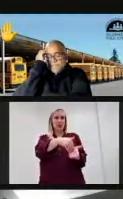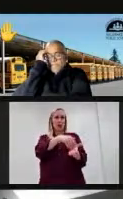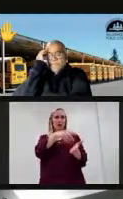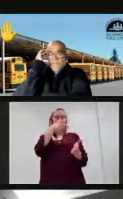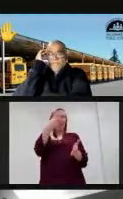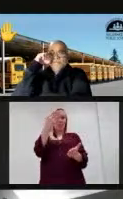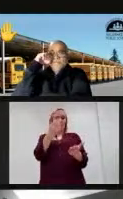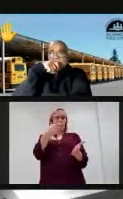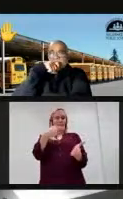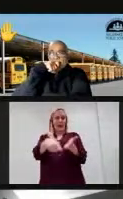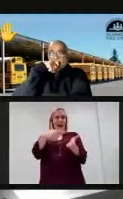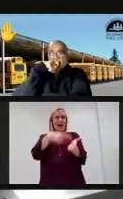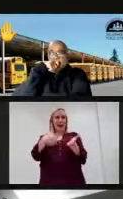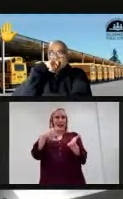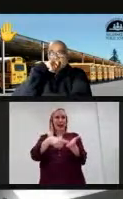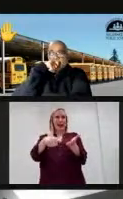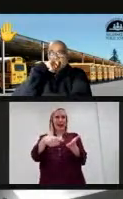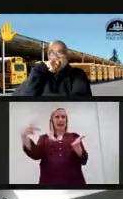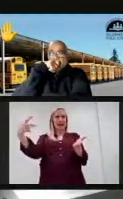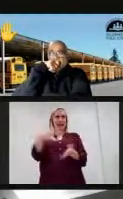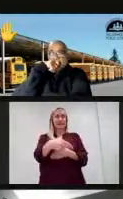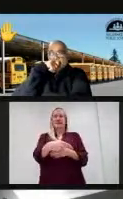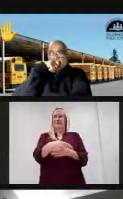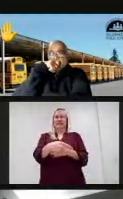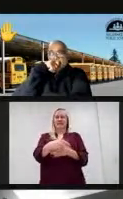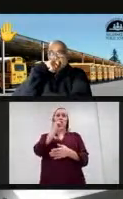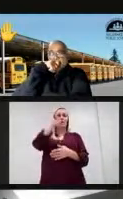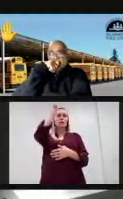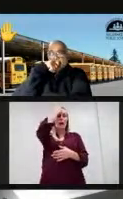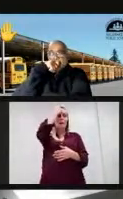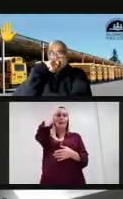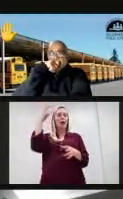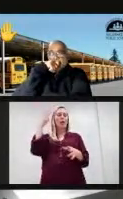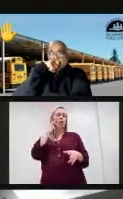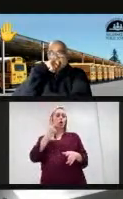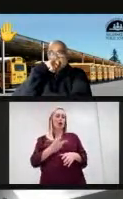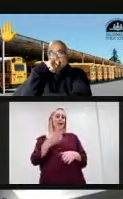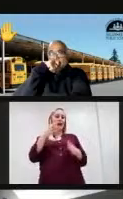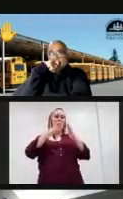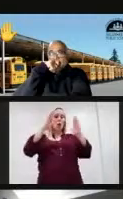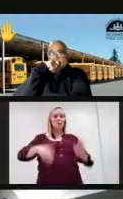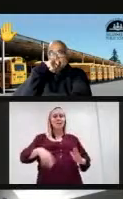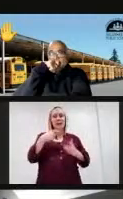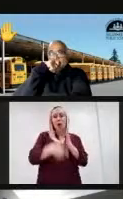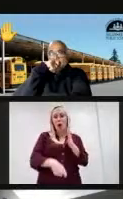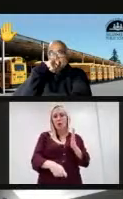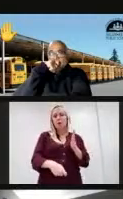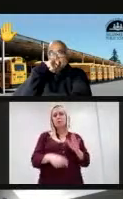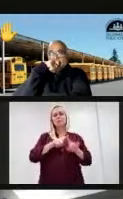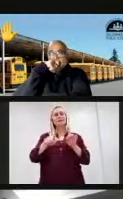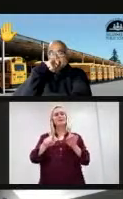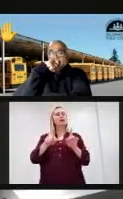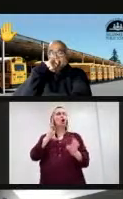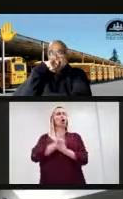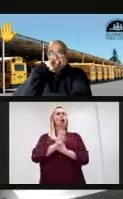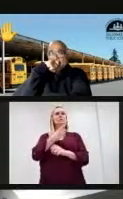know, and they're not dumb. They're going to look at housing prices, and maybe housing prices offset that a little bit, but it is still kind of a tough swallow for a lot of